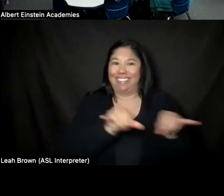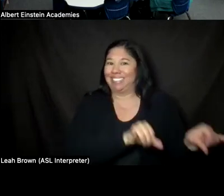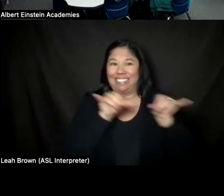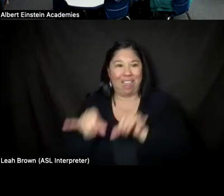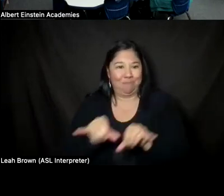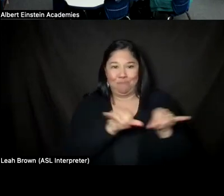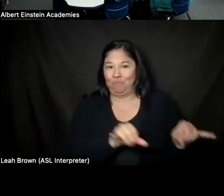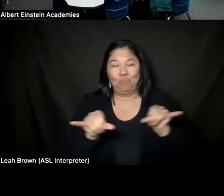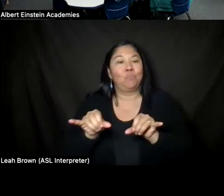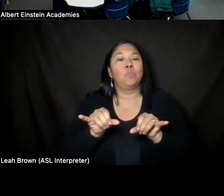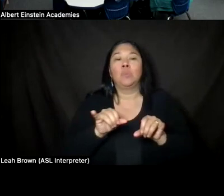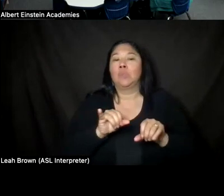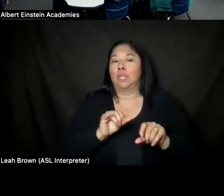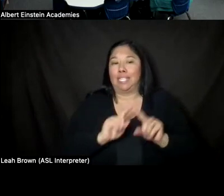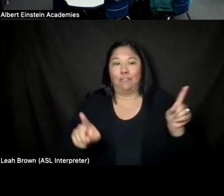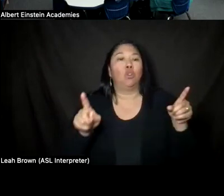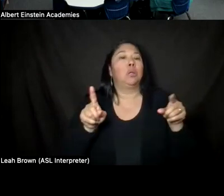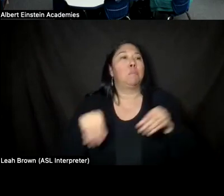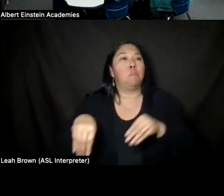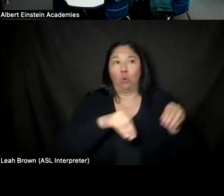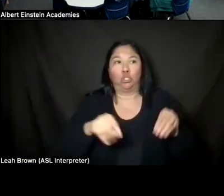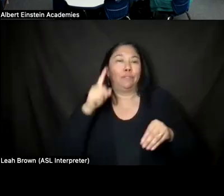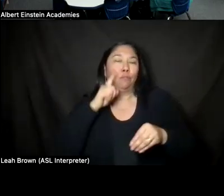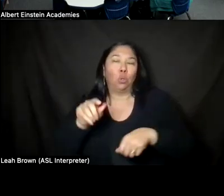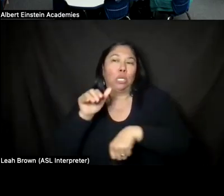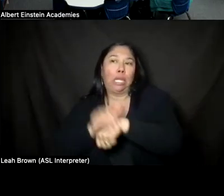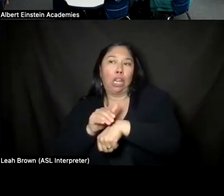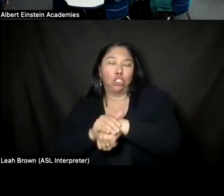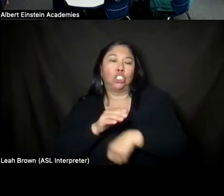different motion that goes with the sounds for them, English and German.